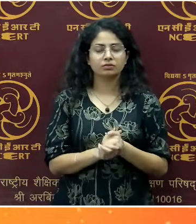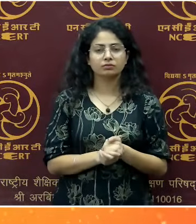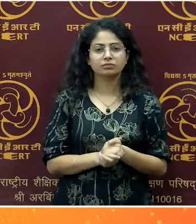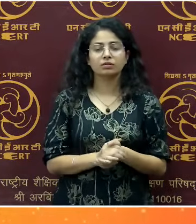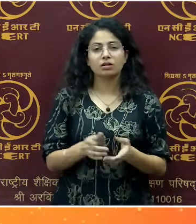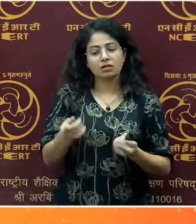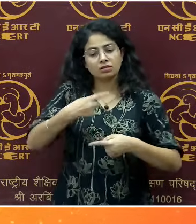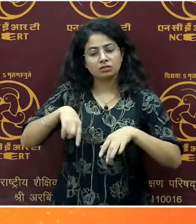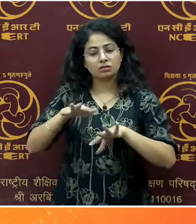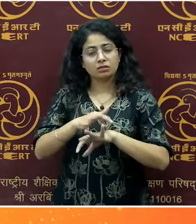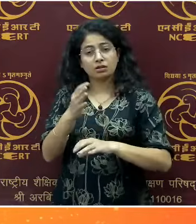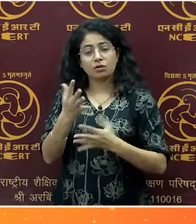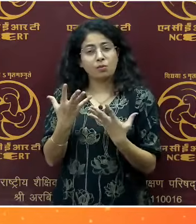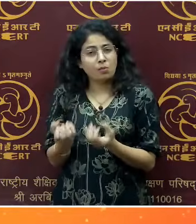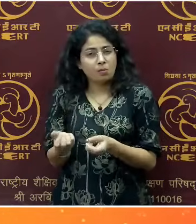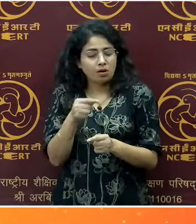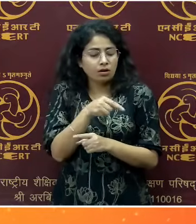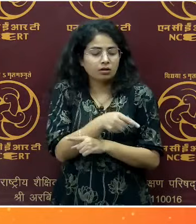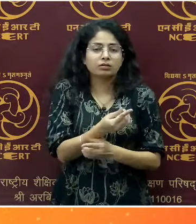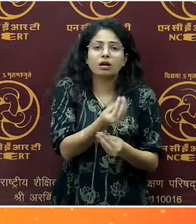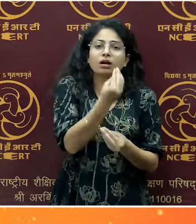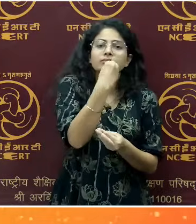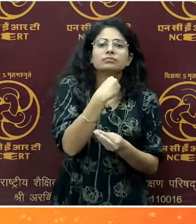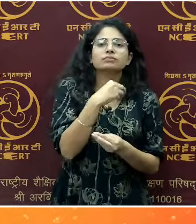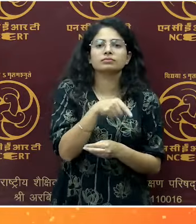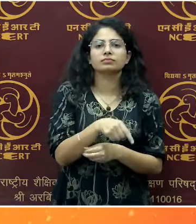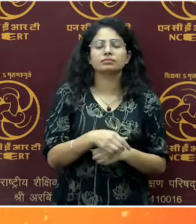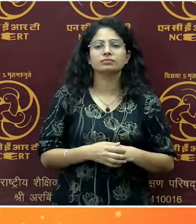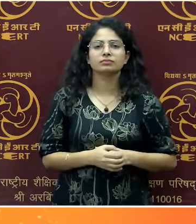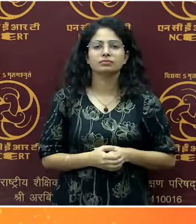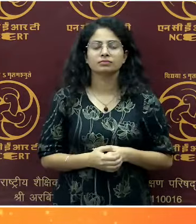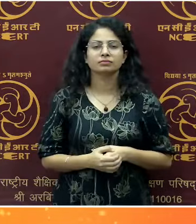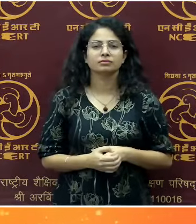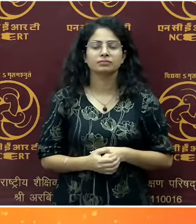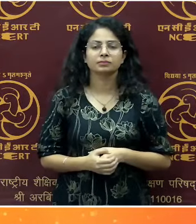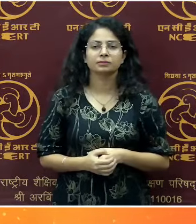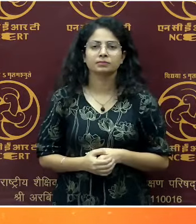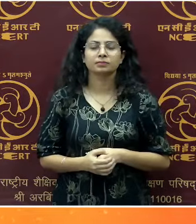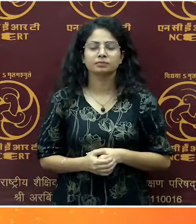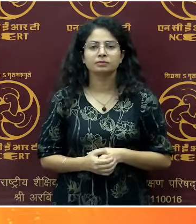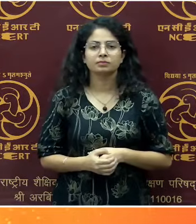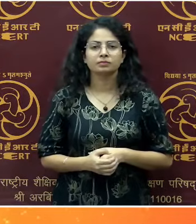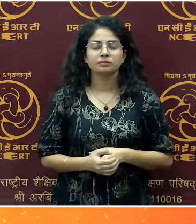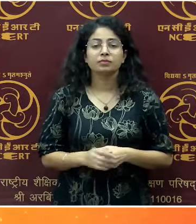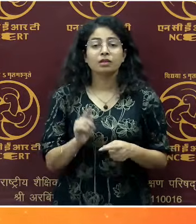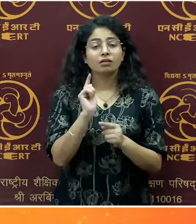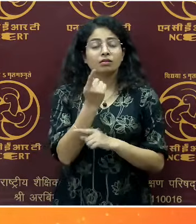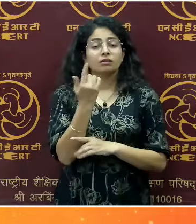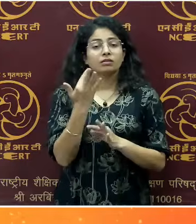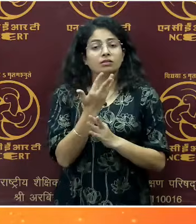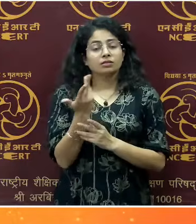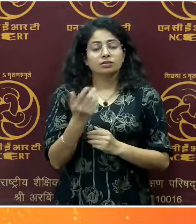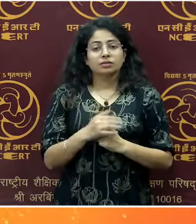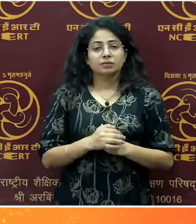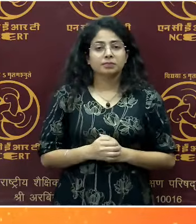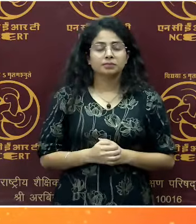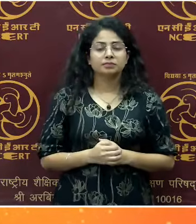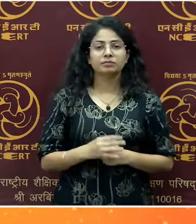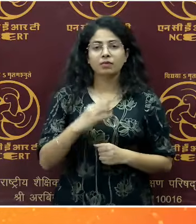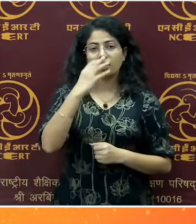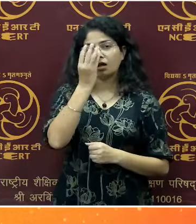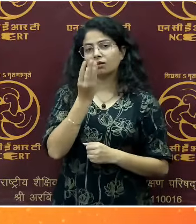the animals just wanted to have a bite of the green grass. Yes. So first animal,